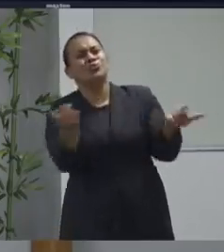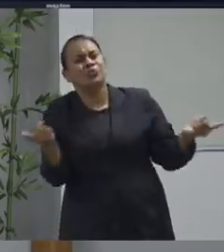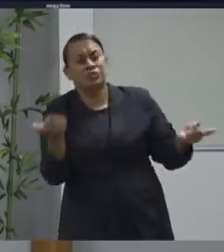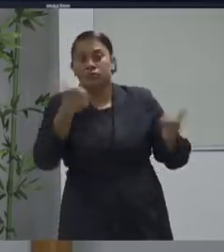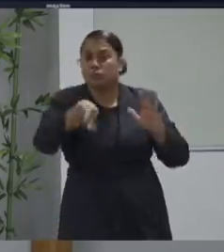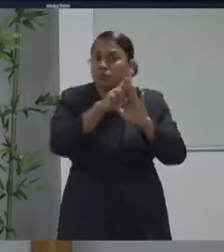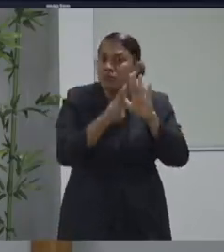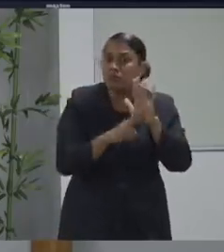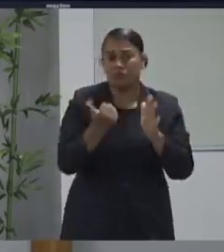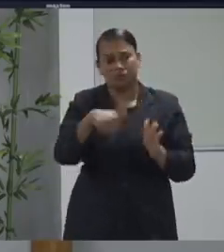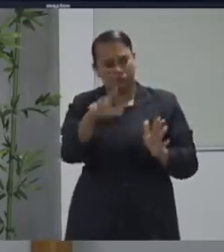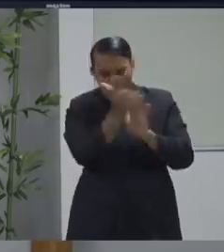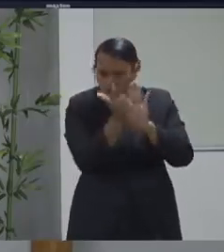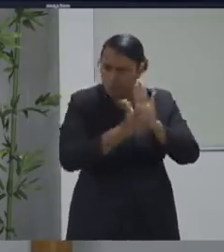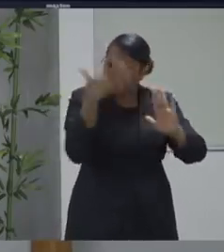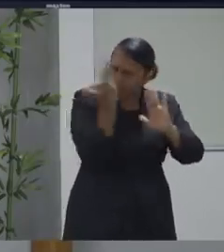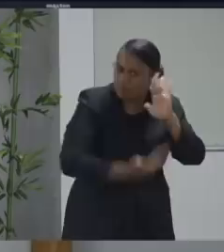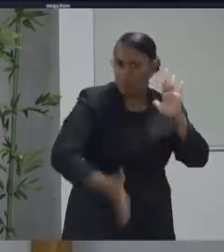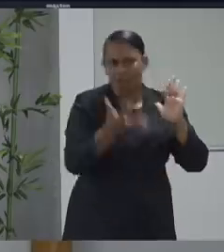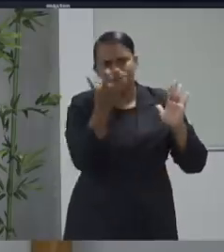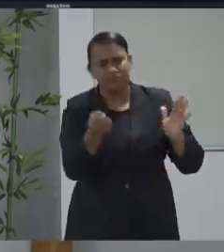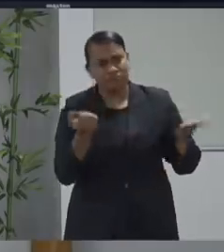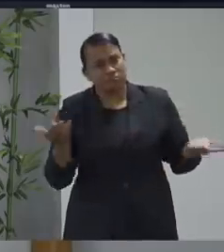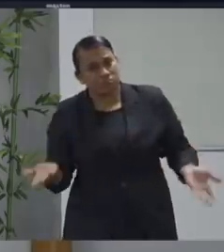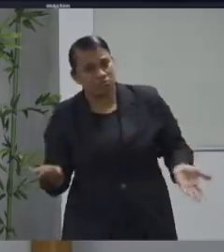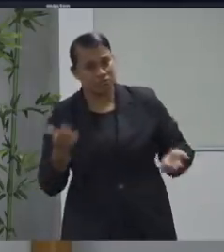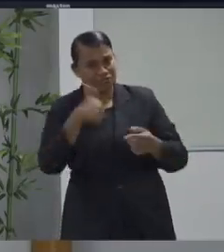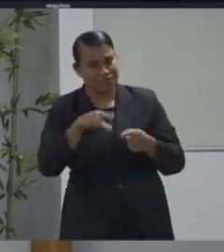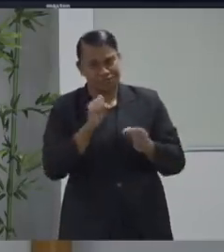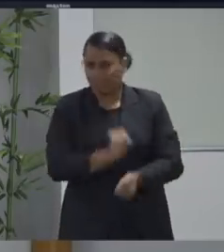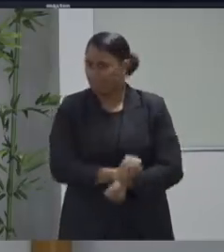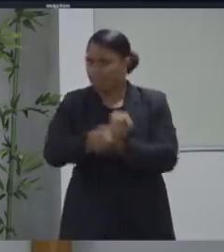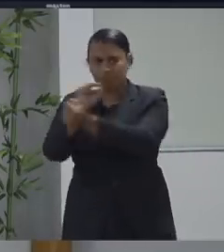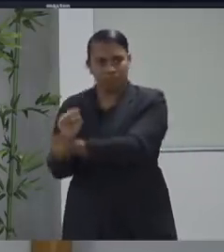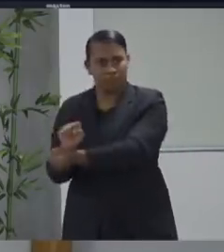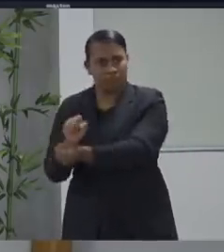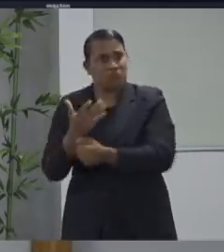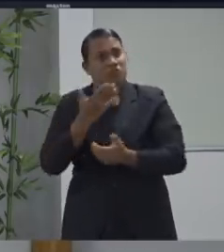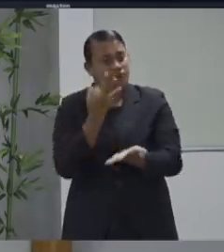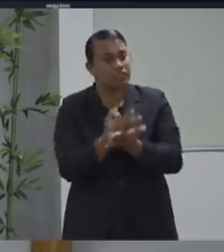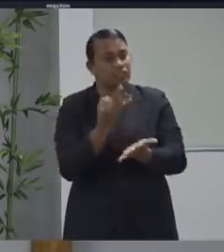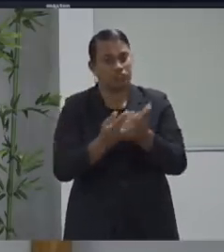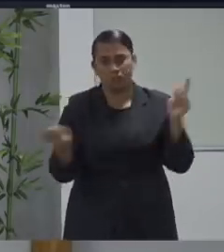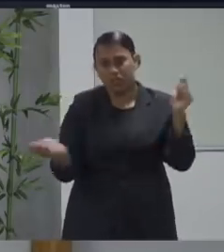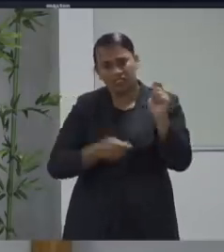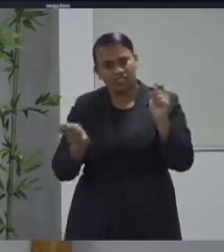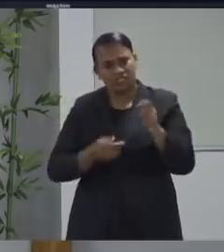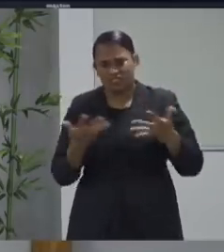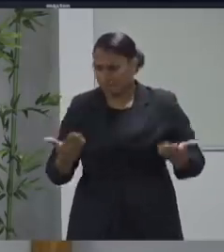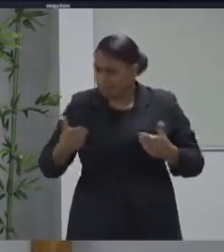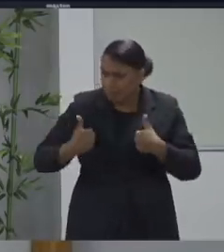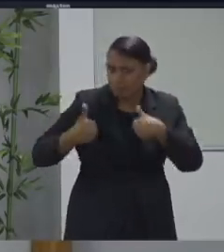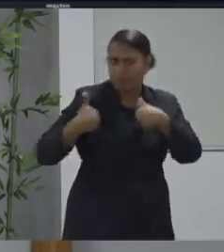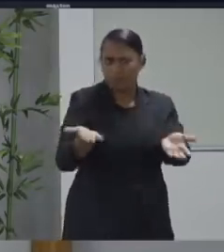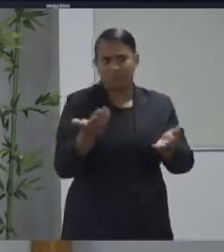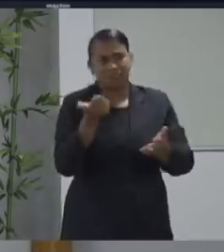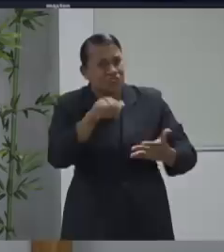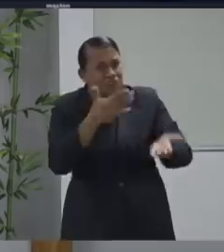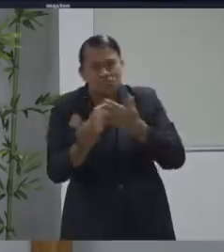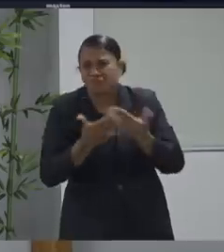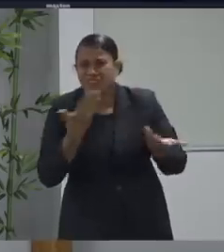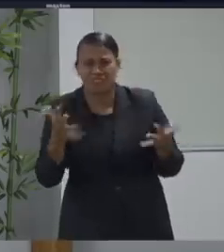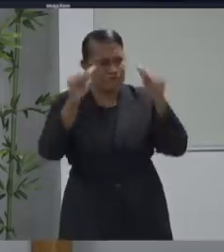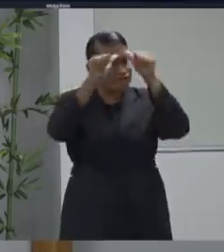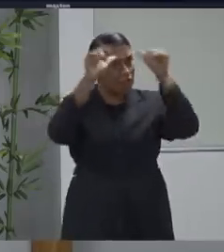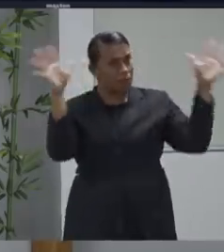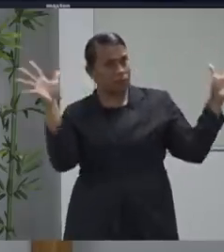rules. Break them and you will be found and punished. It doesn't matter how famous you are. It